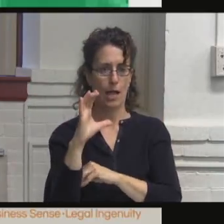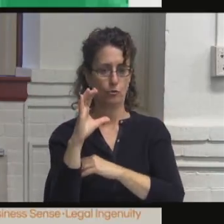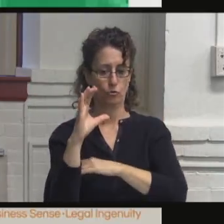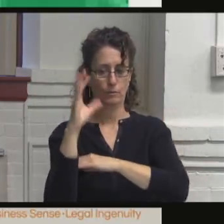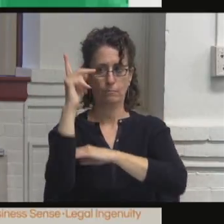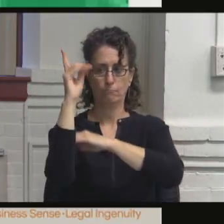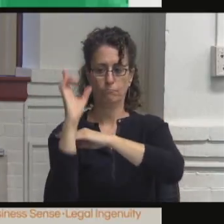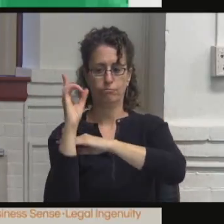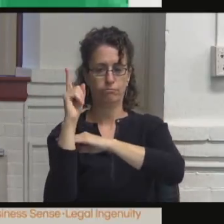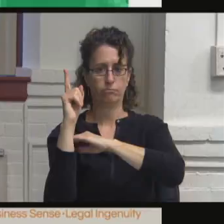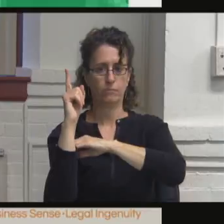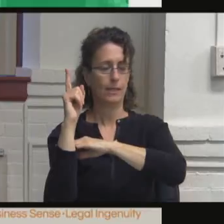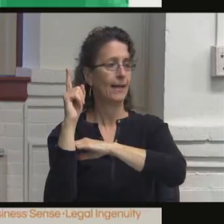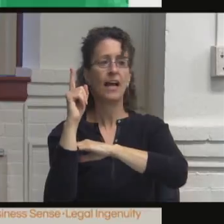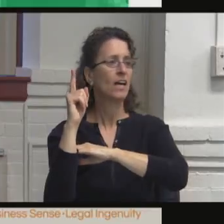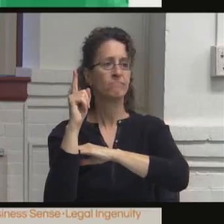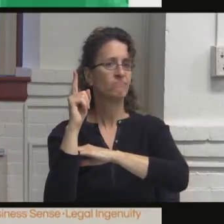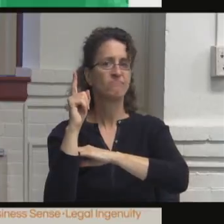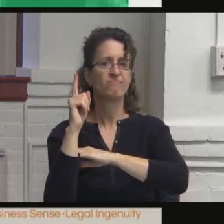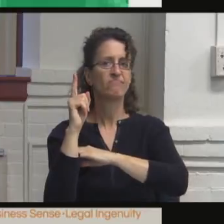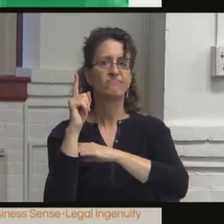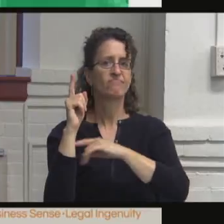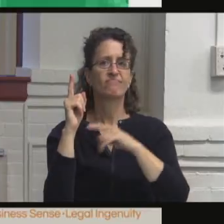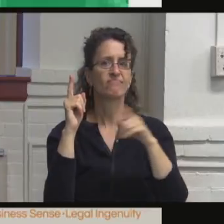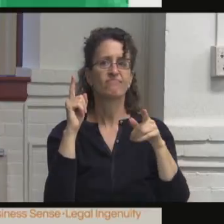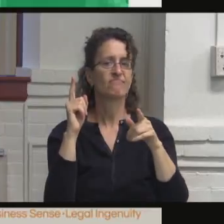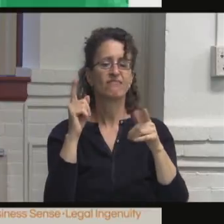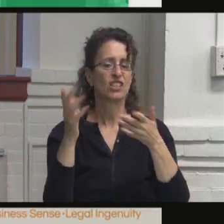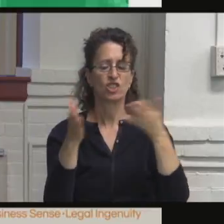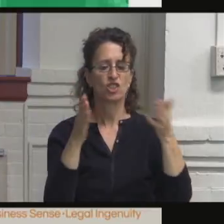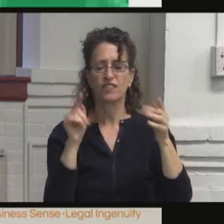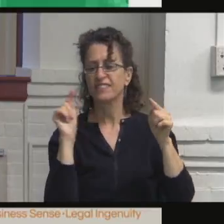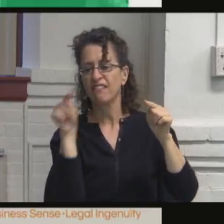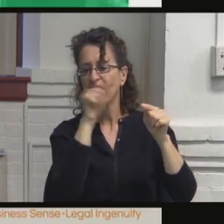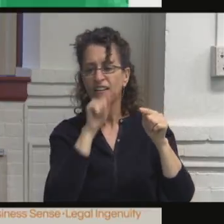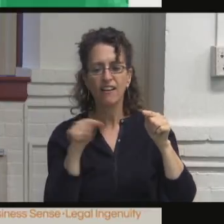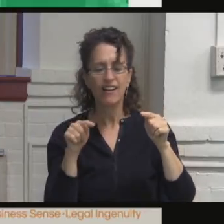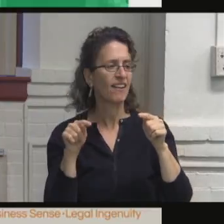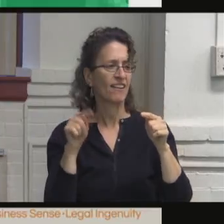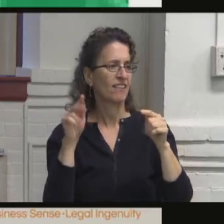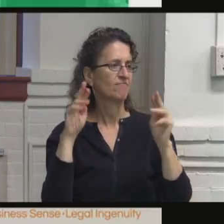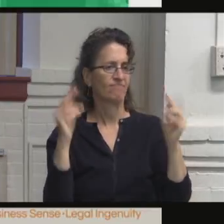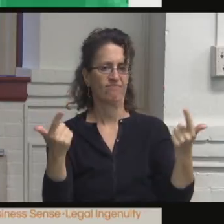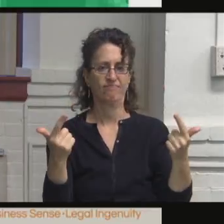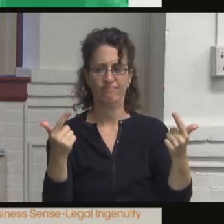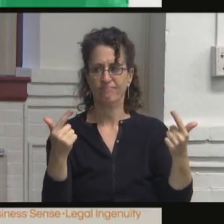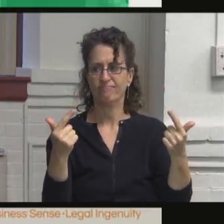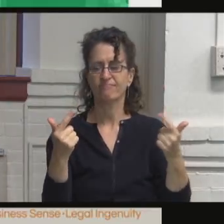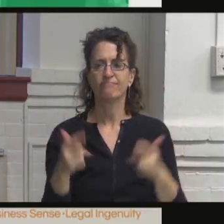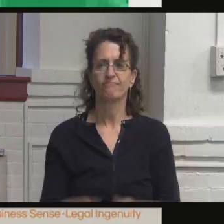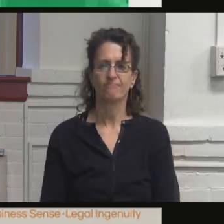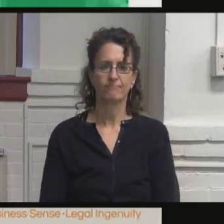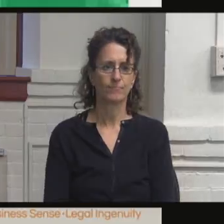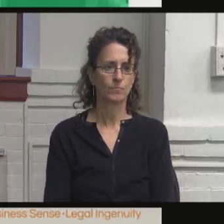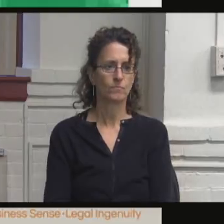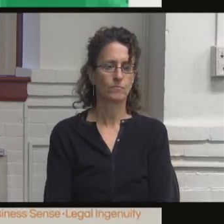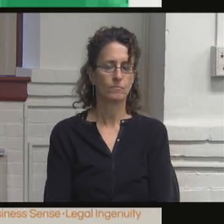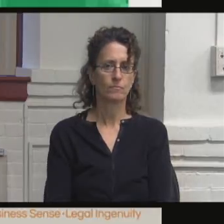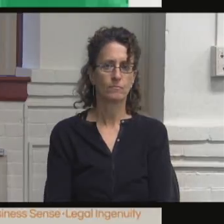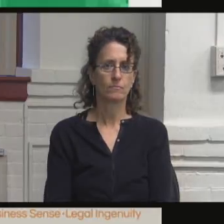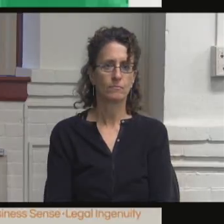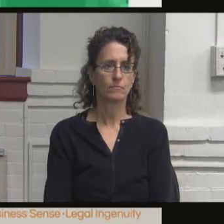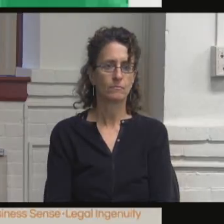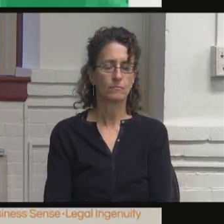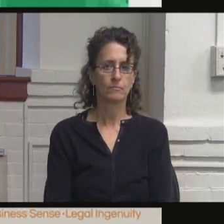be recalibrated to address technologically speaking. And the only way really to get at dealing with